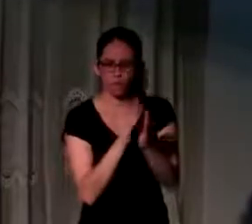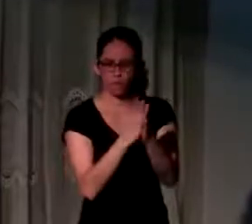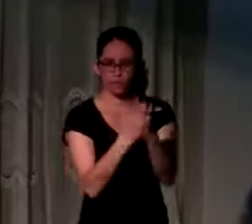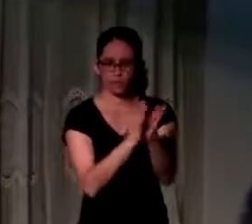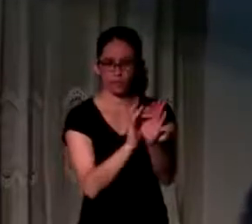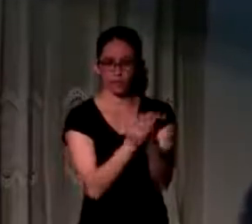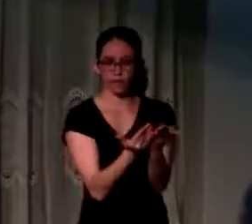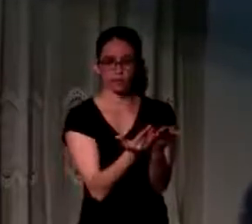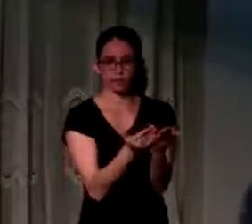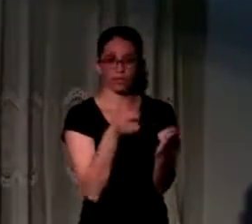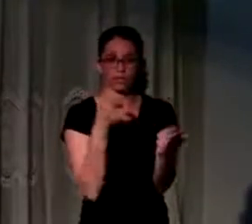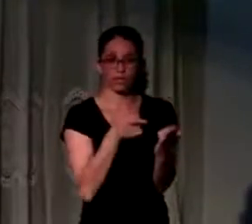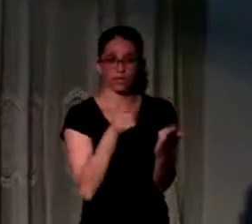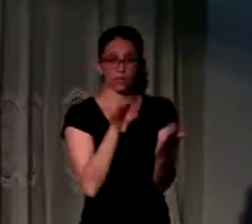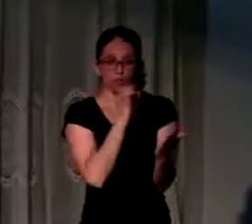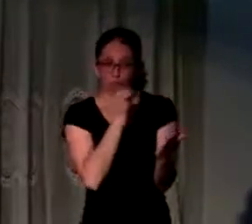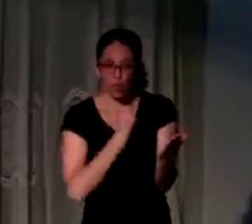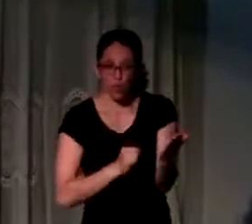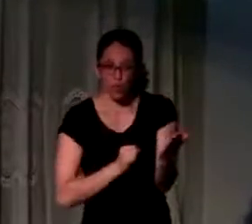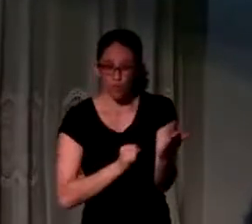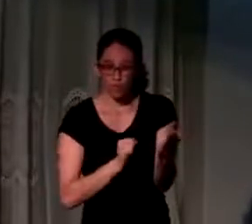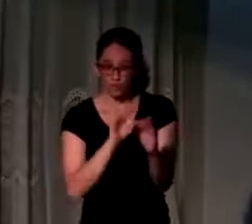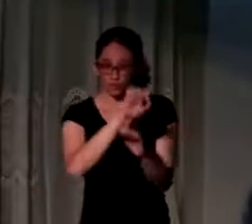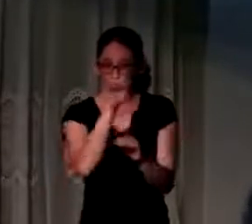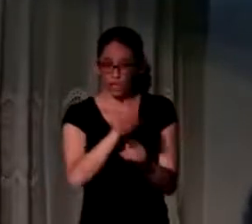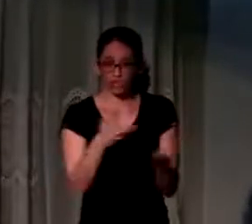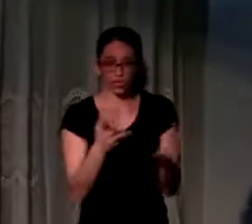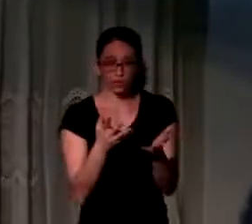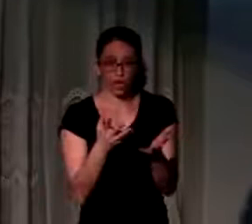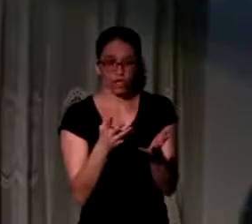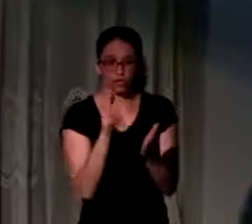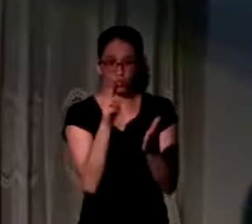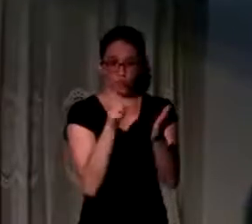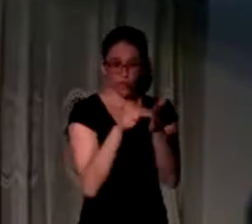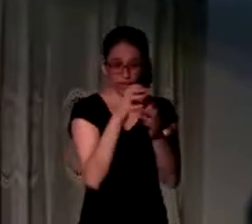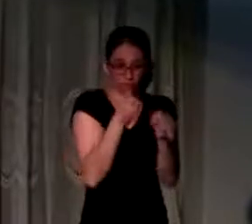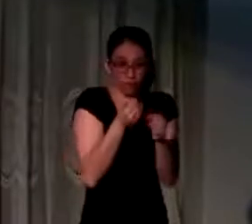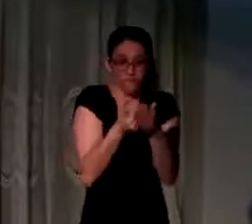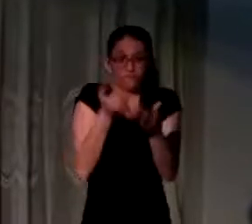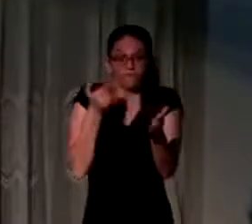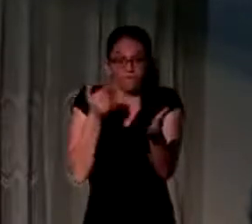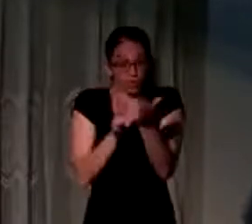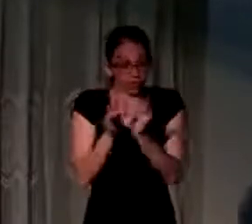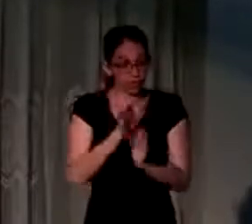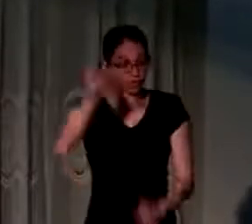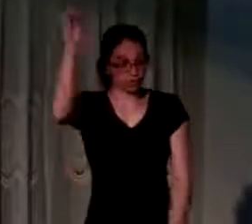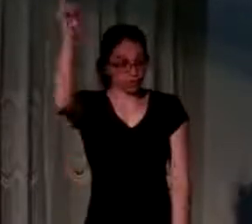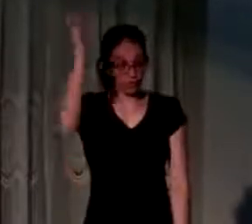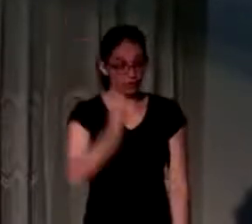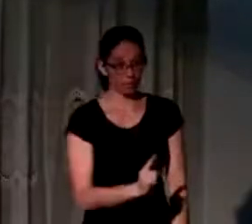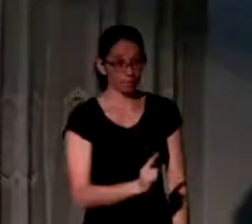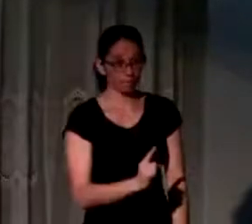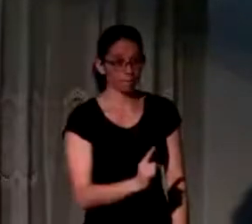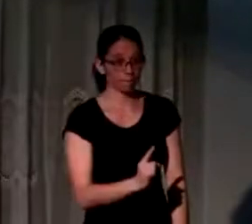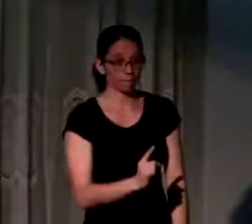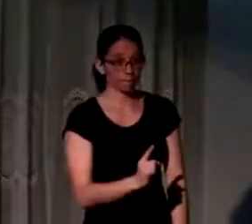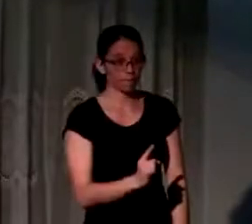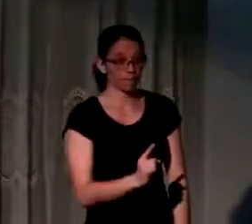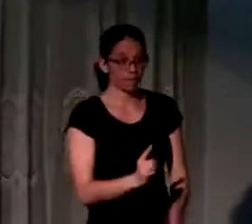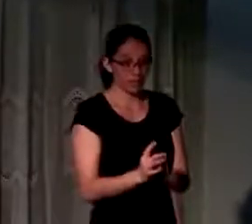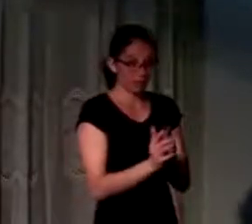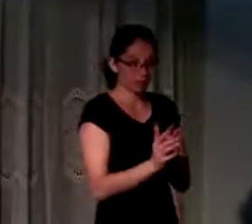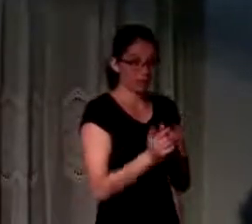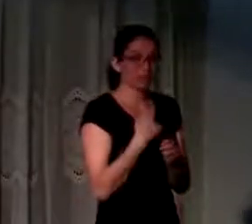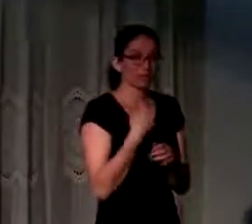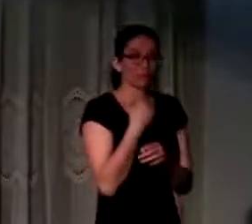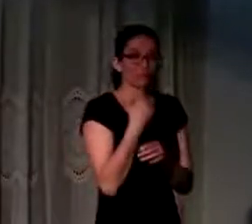One of the oldest questions for Job is 2,000 years before Christ. And even back then, so we're